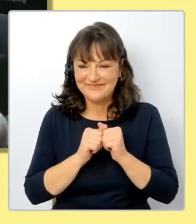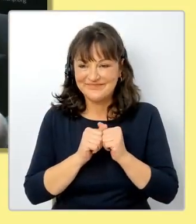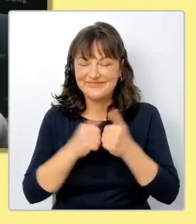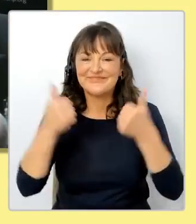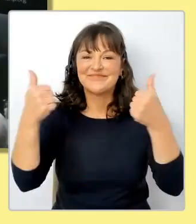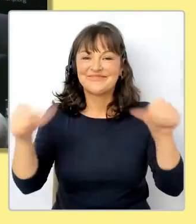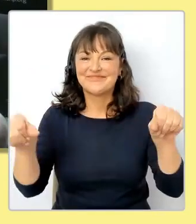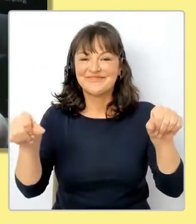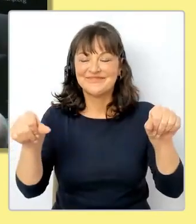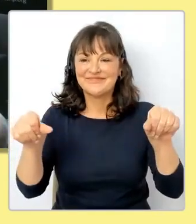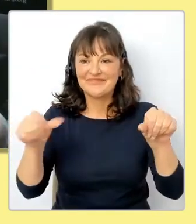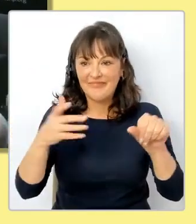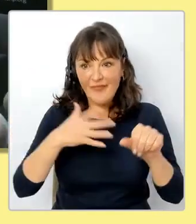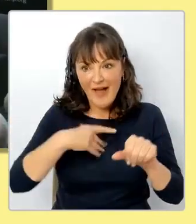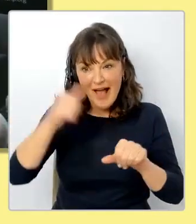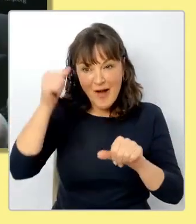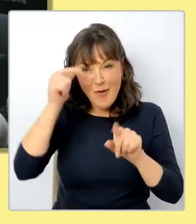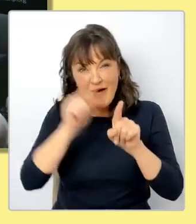and a long way in.